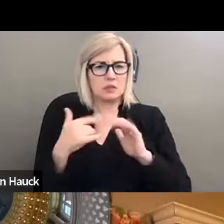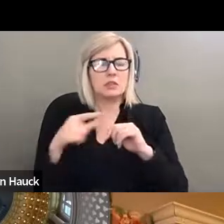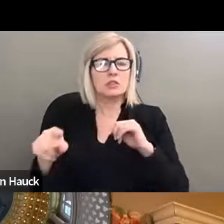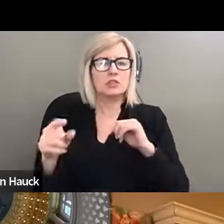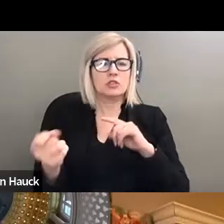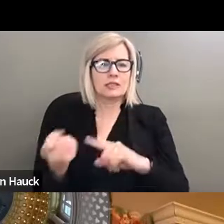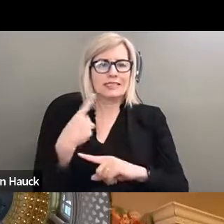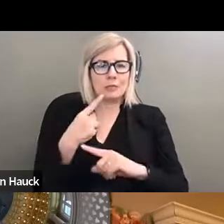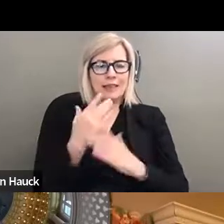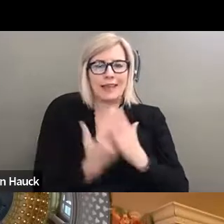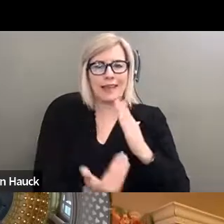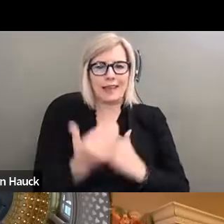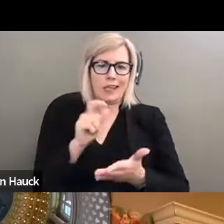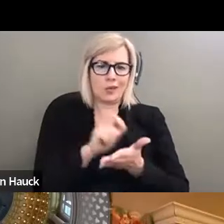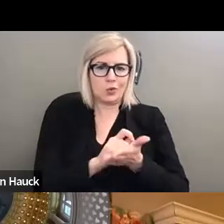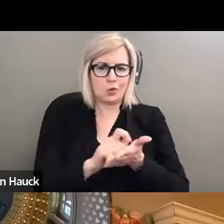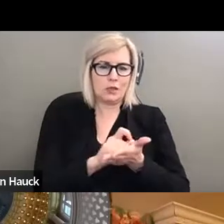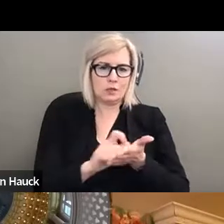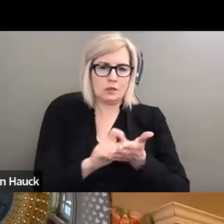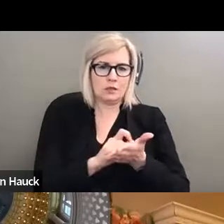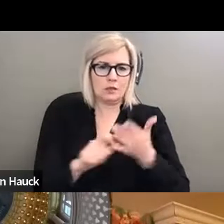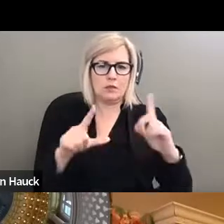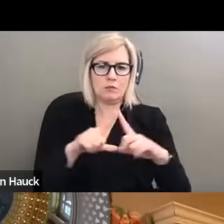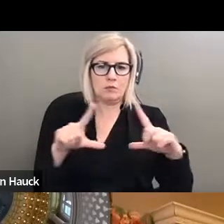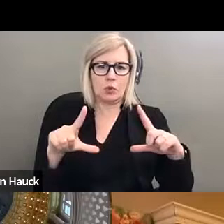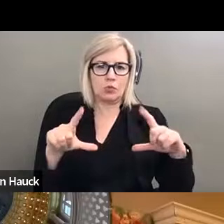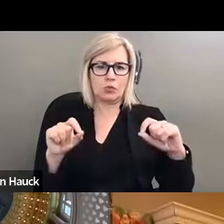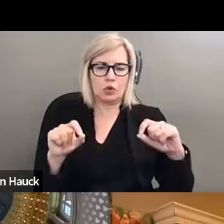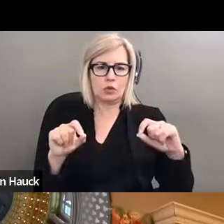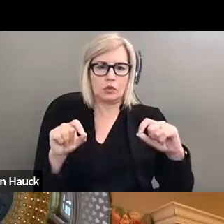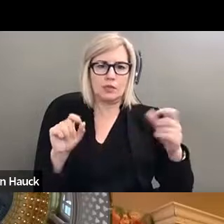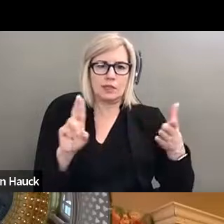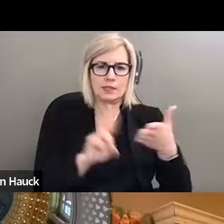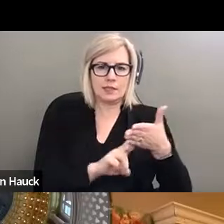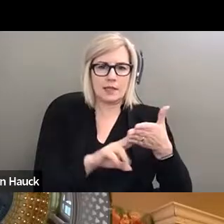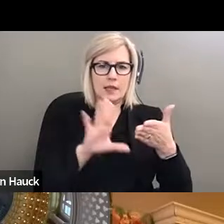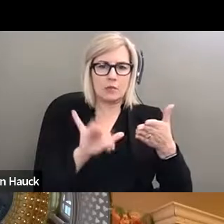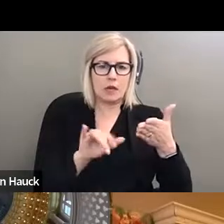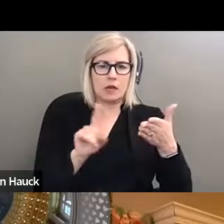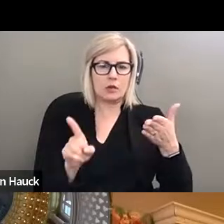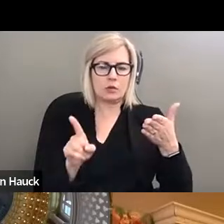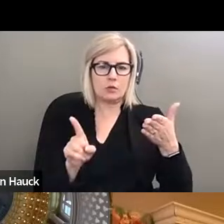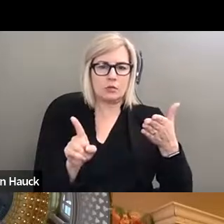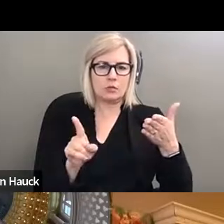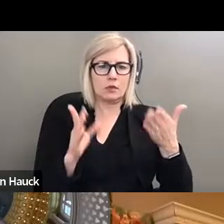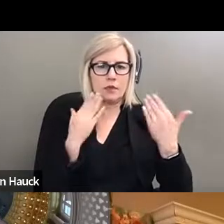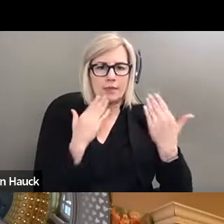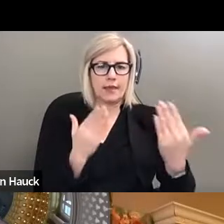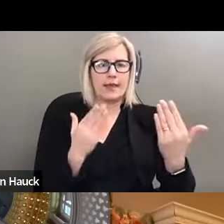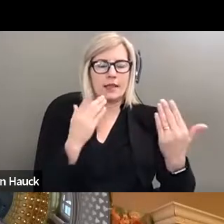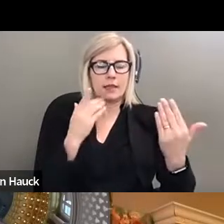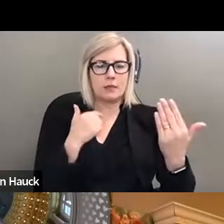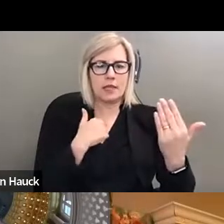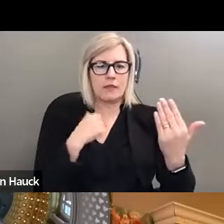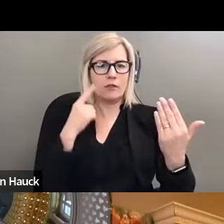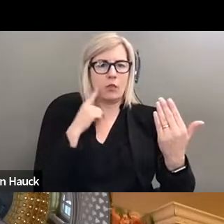a handwritten postcard note signed by her, thanking me for coming to meet